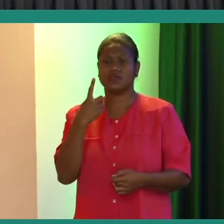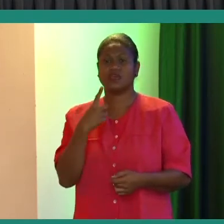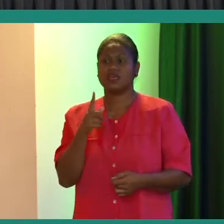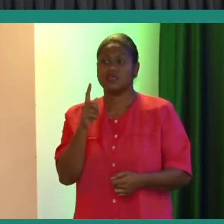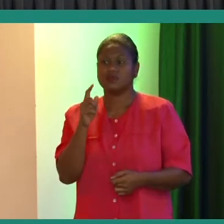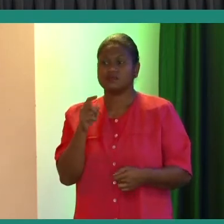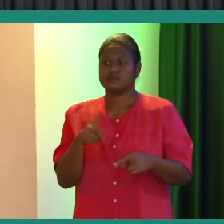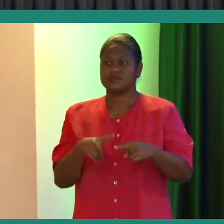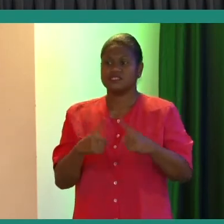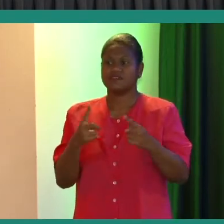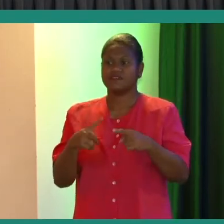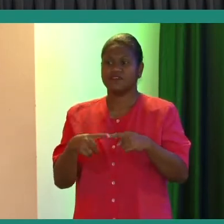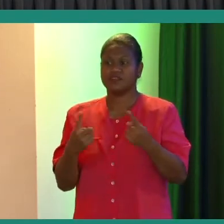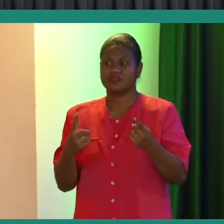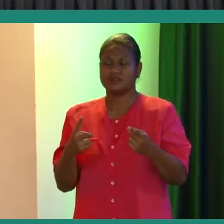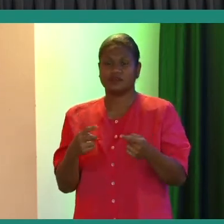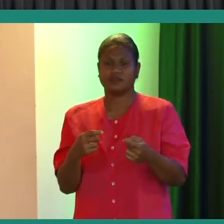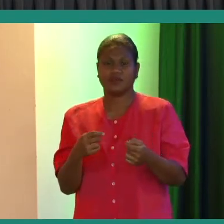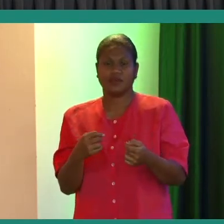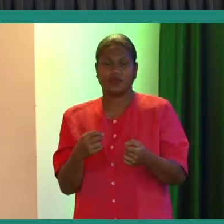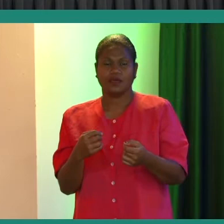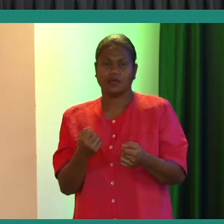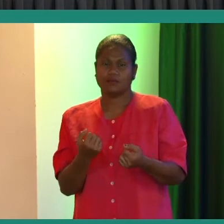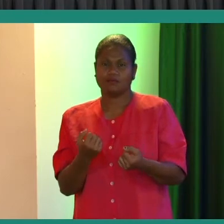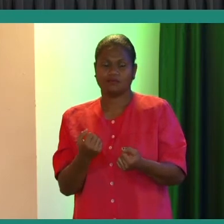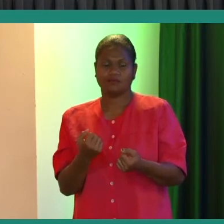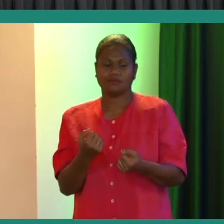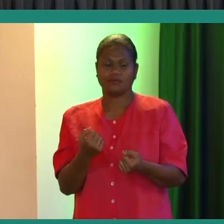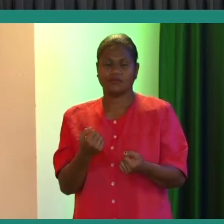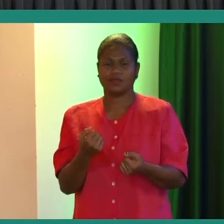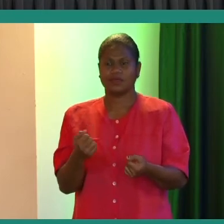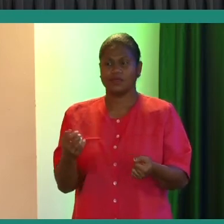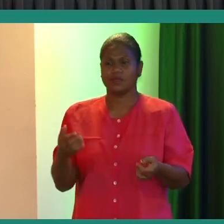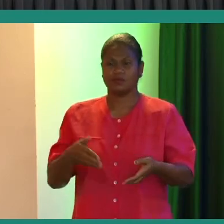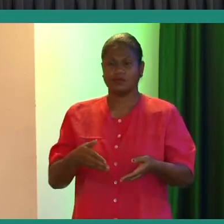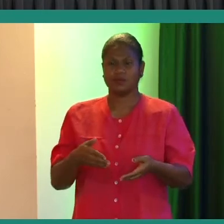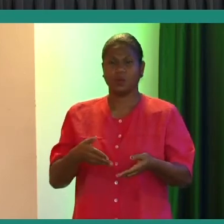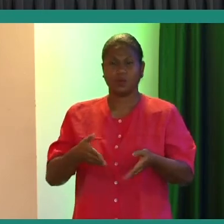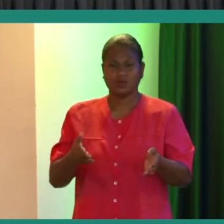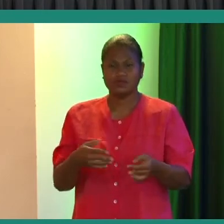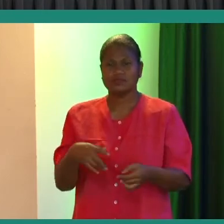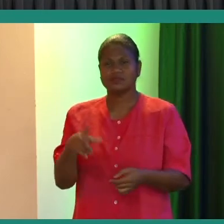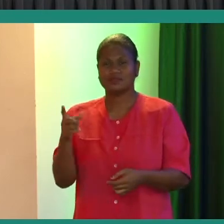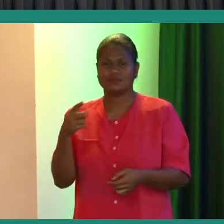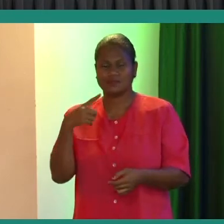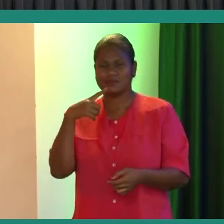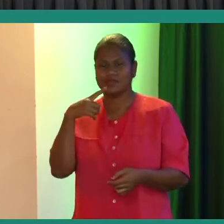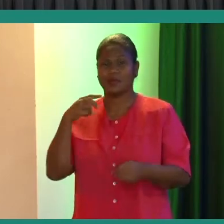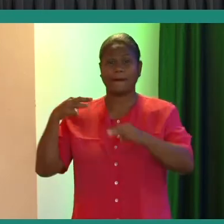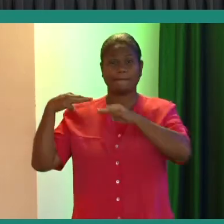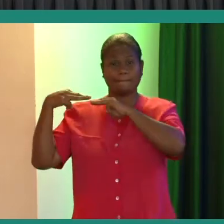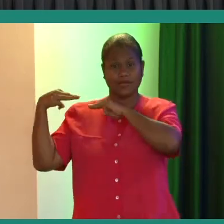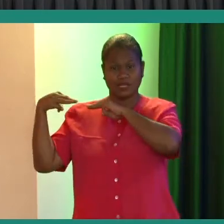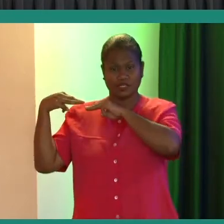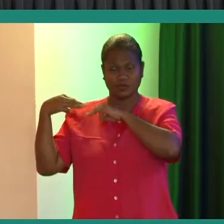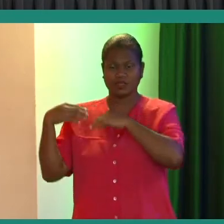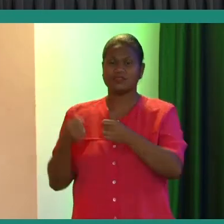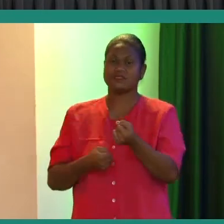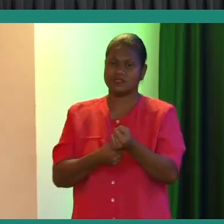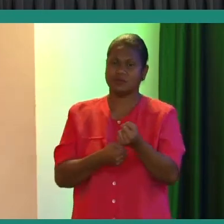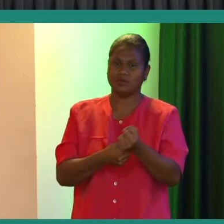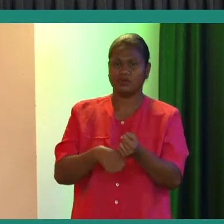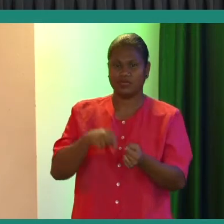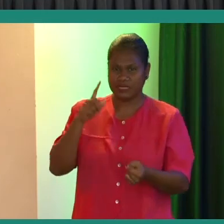that is given at the from the management level. But in terms